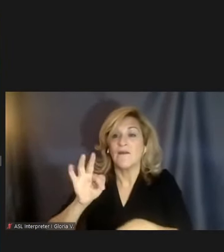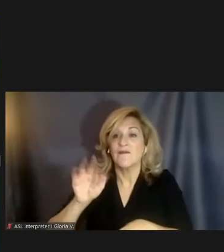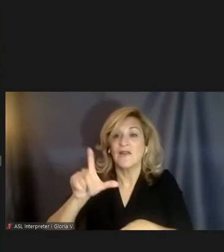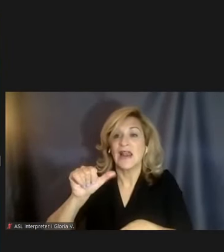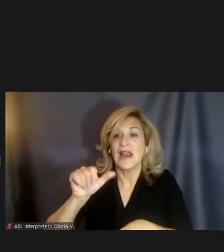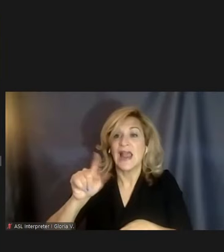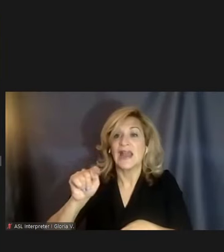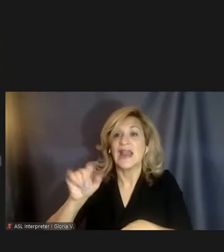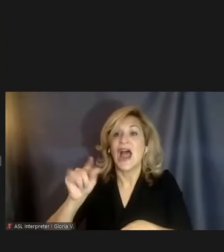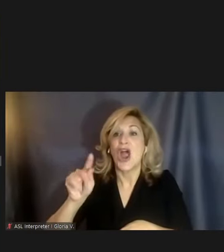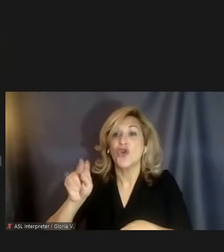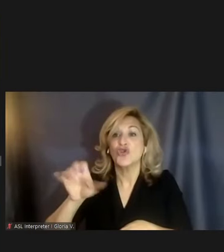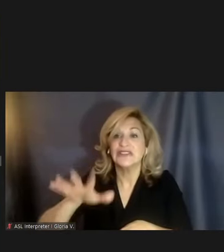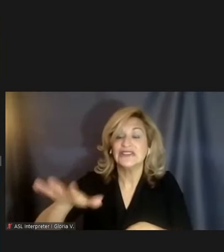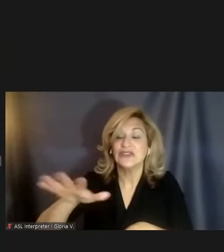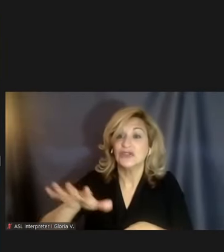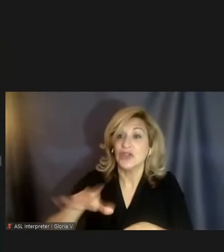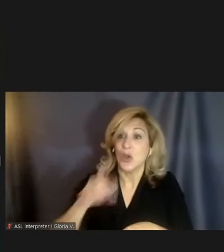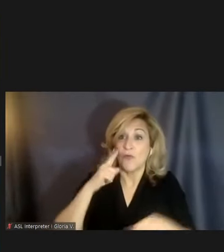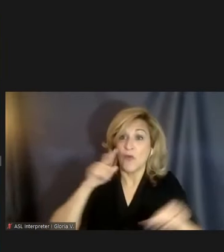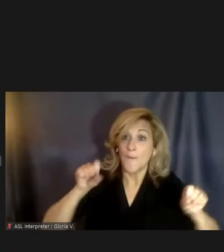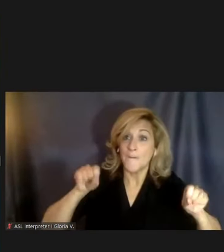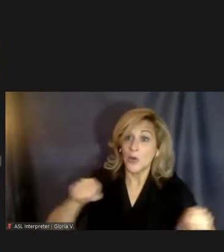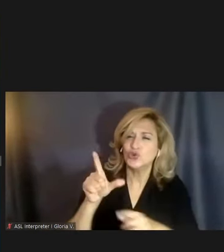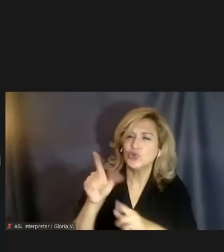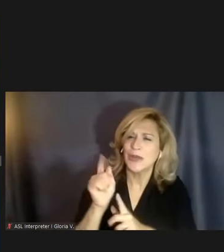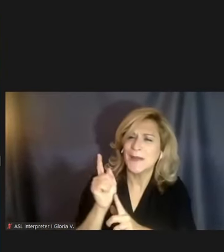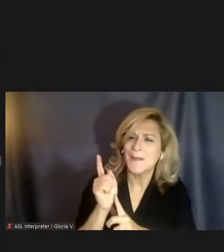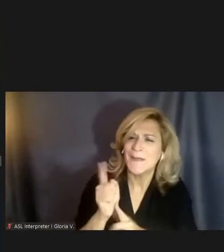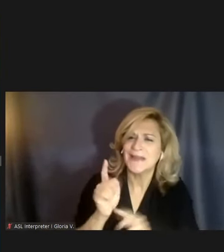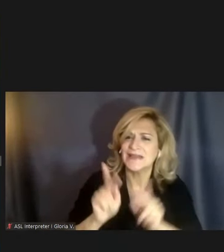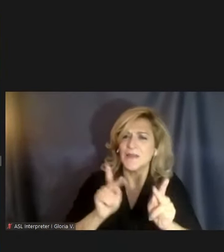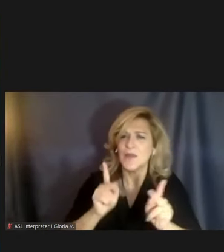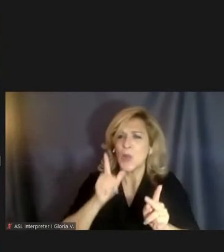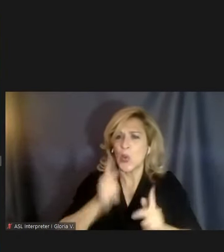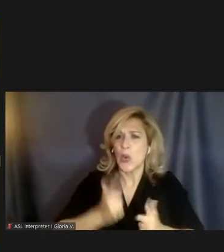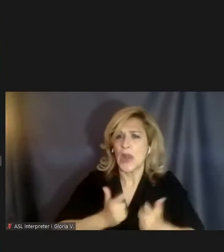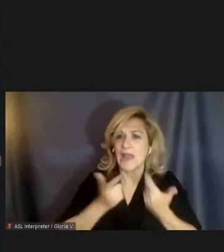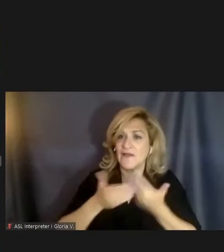30 minutes. The same for many of the people who live south of where I do.